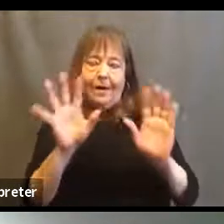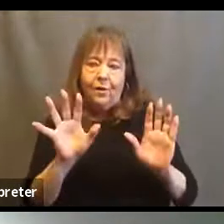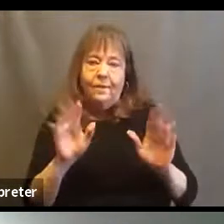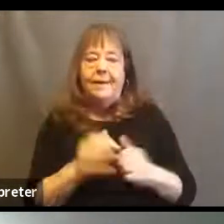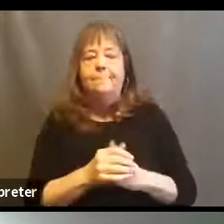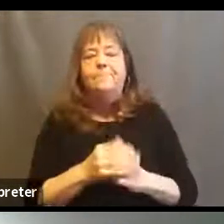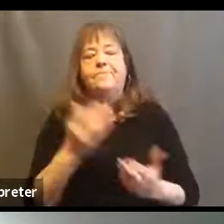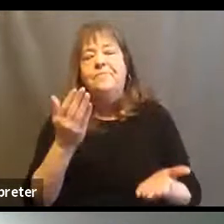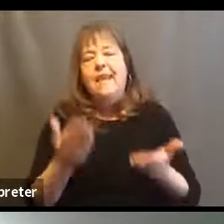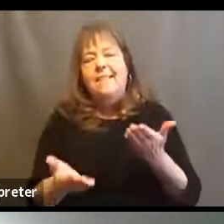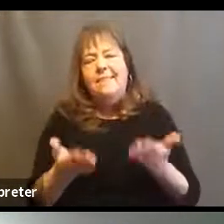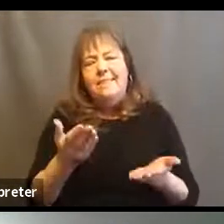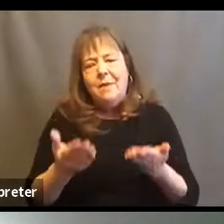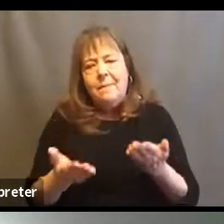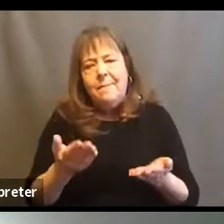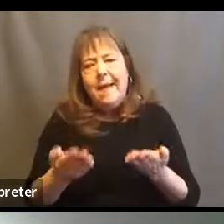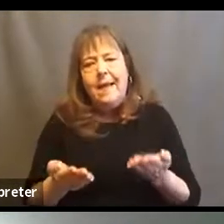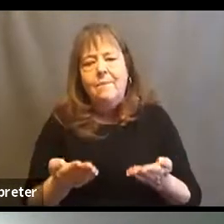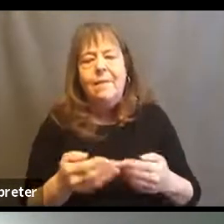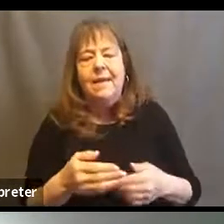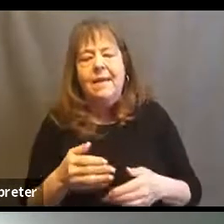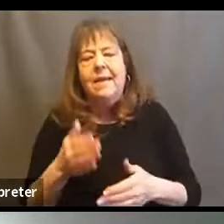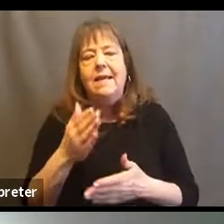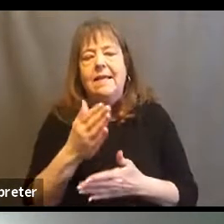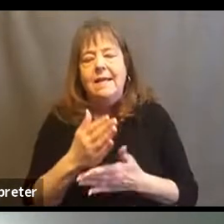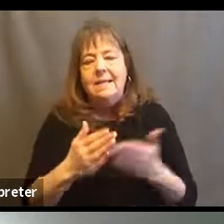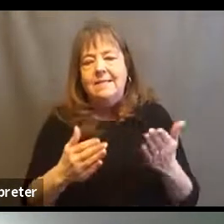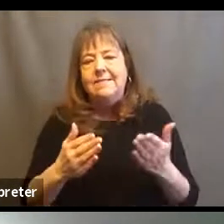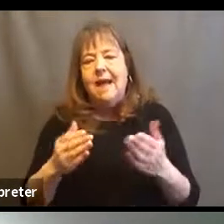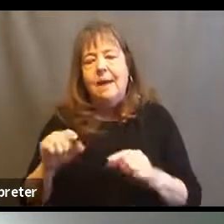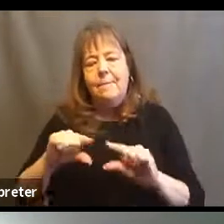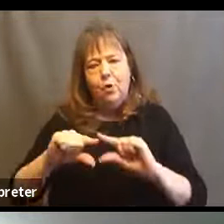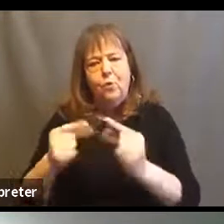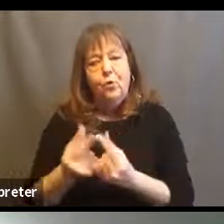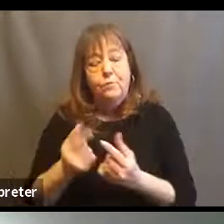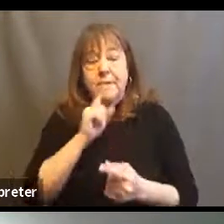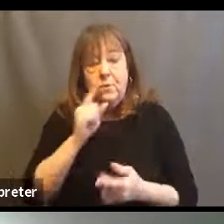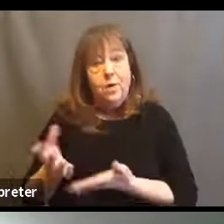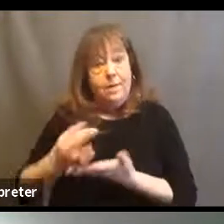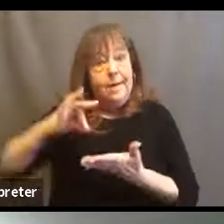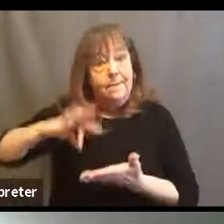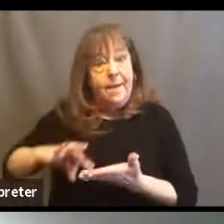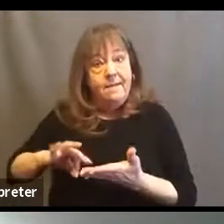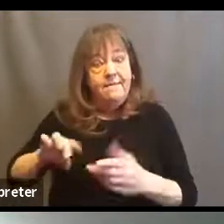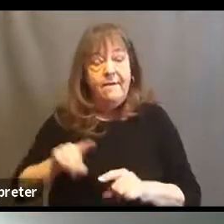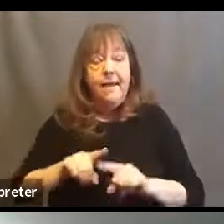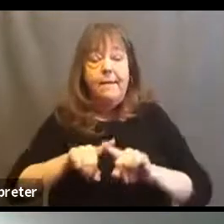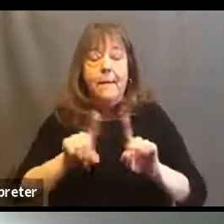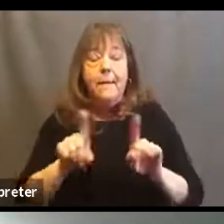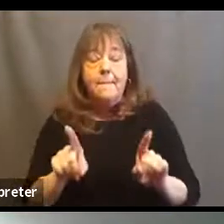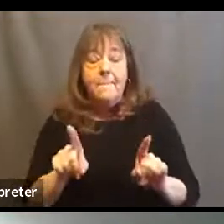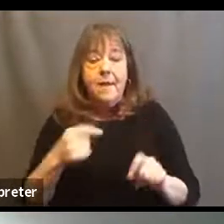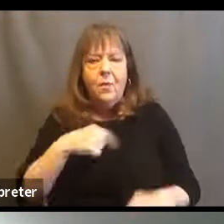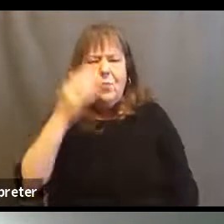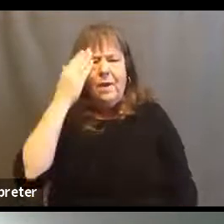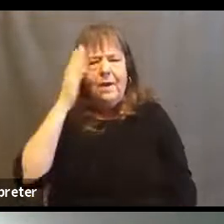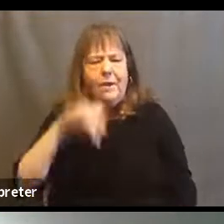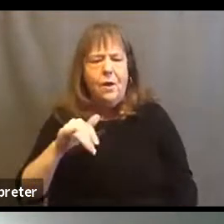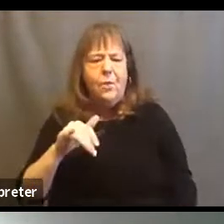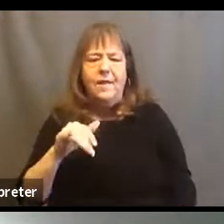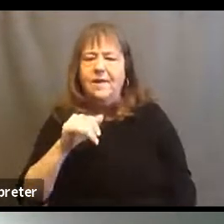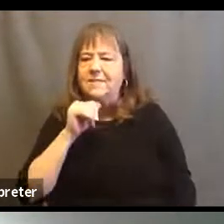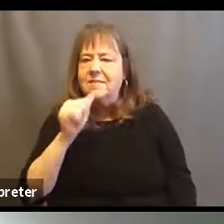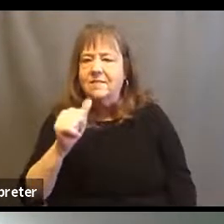some very, very succinct or distinct populations that benefit from this, but it proves to be something that we know is not